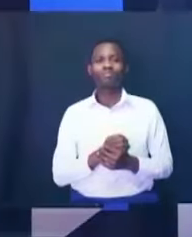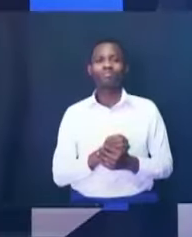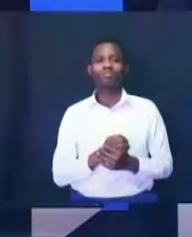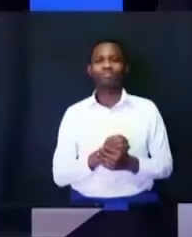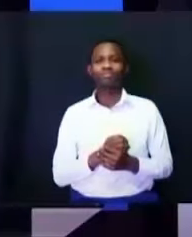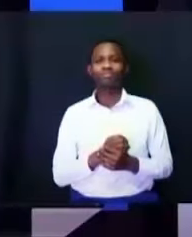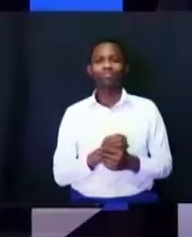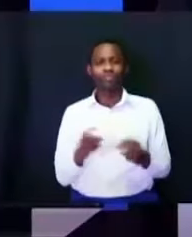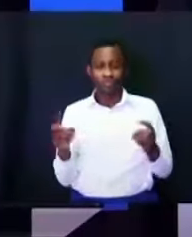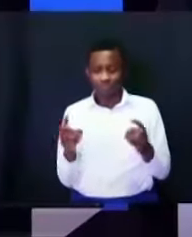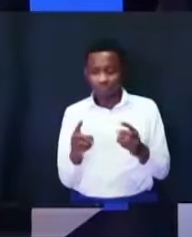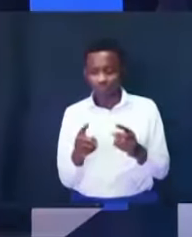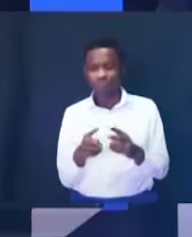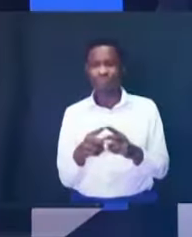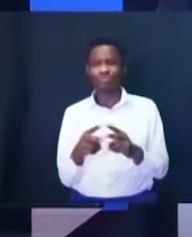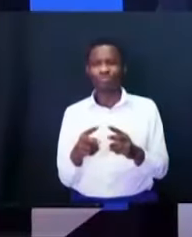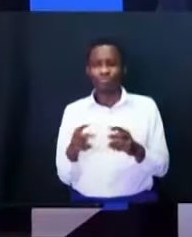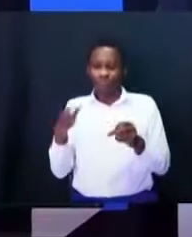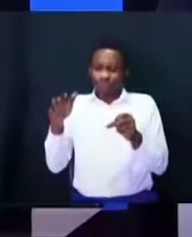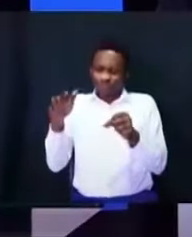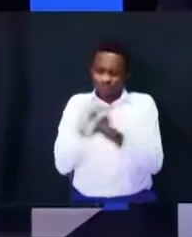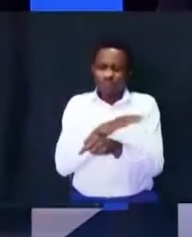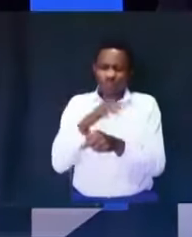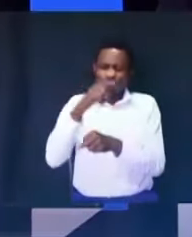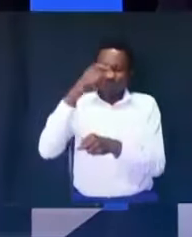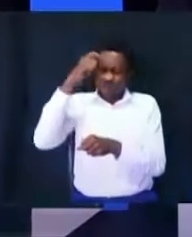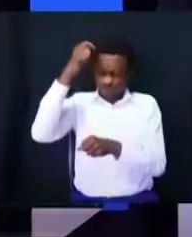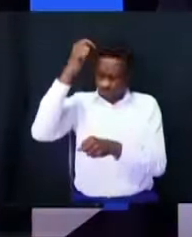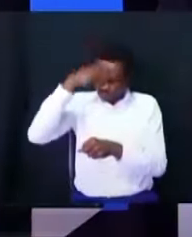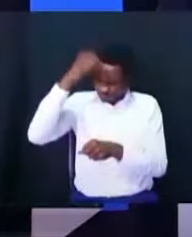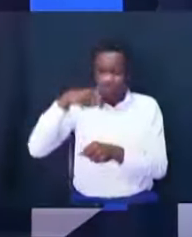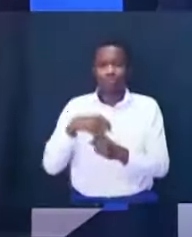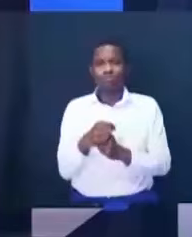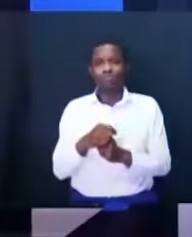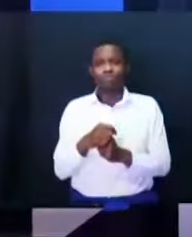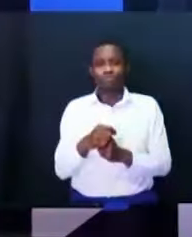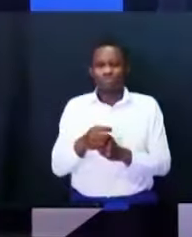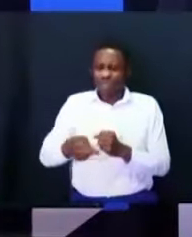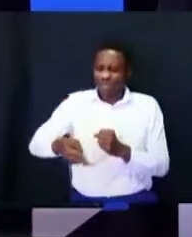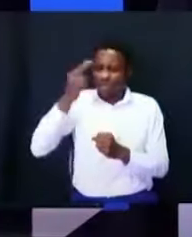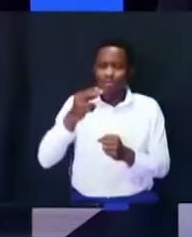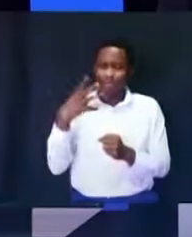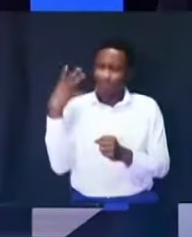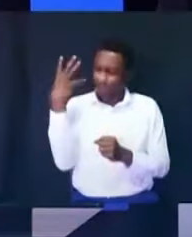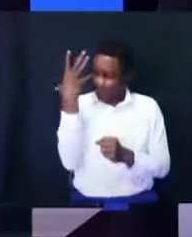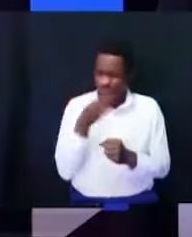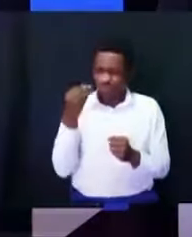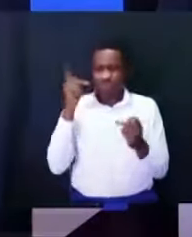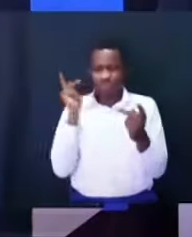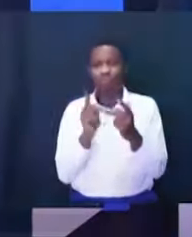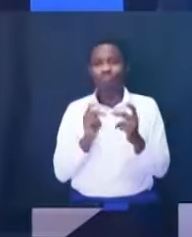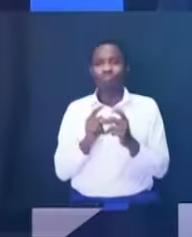of perfection full of wisdom perfect in Beauty